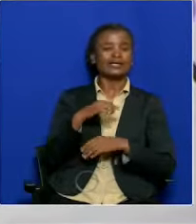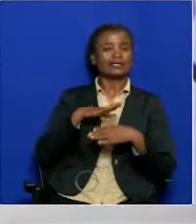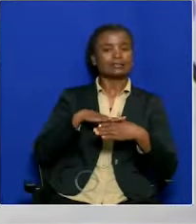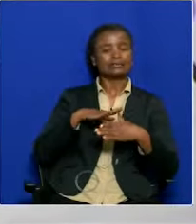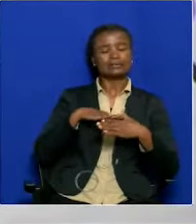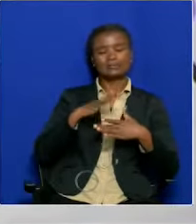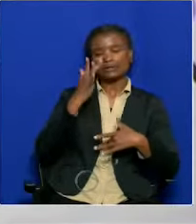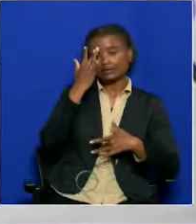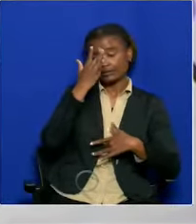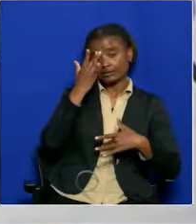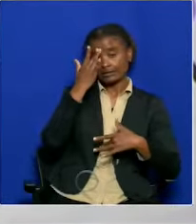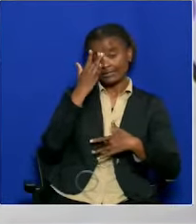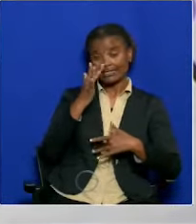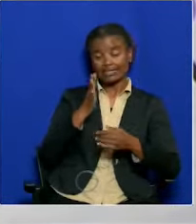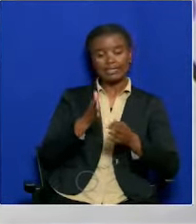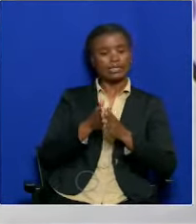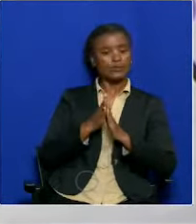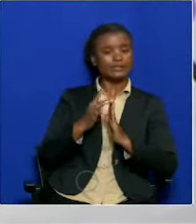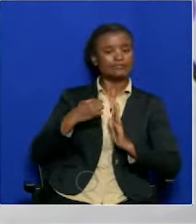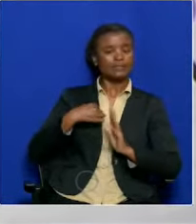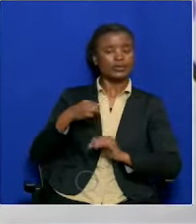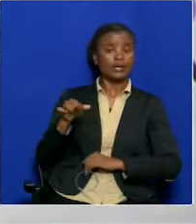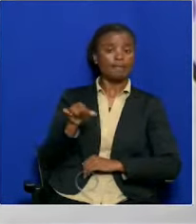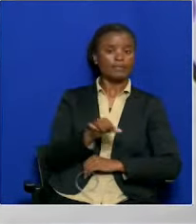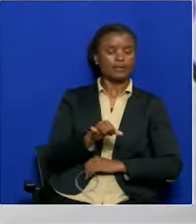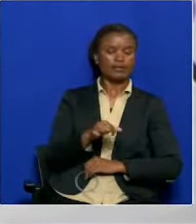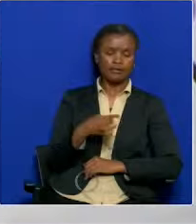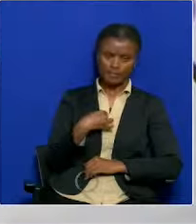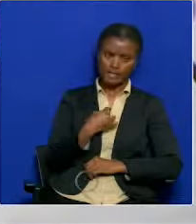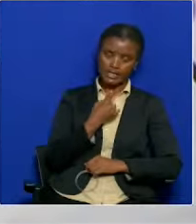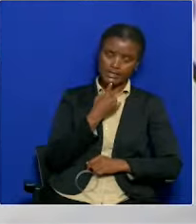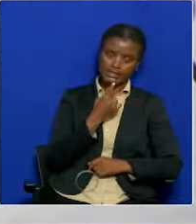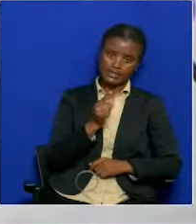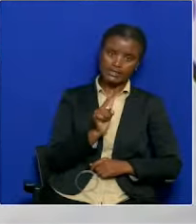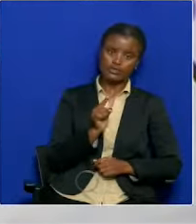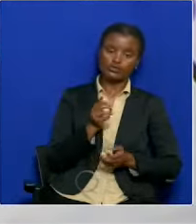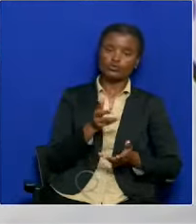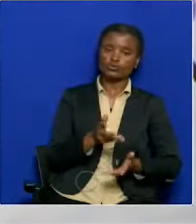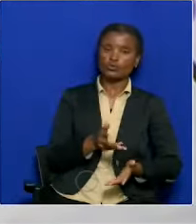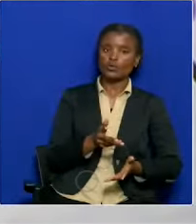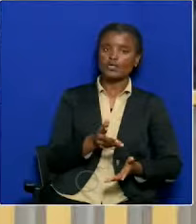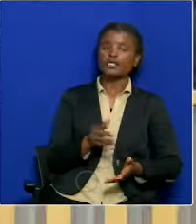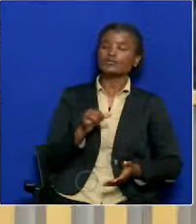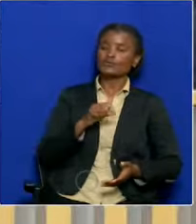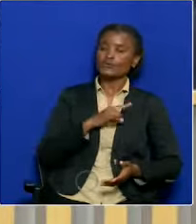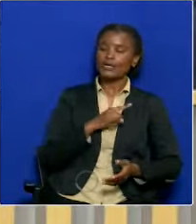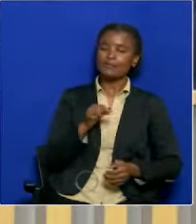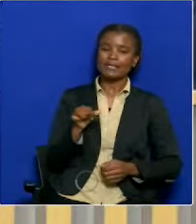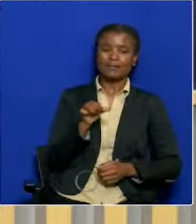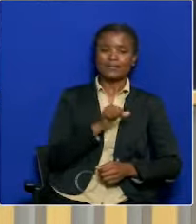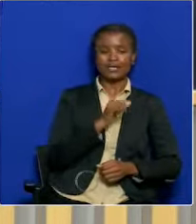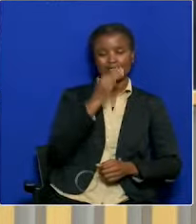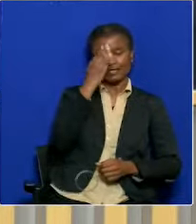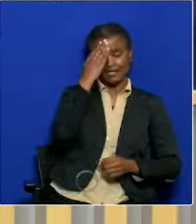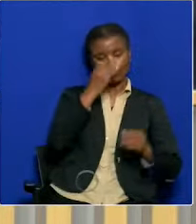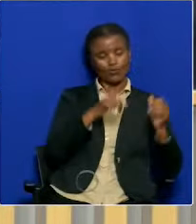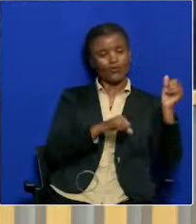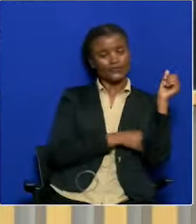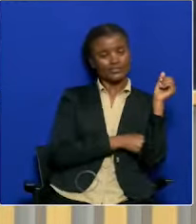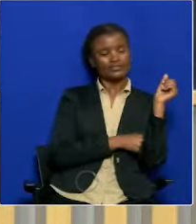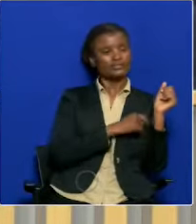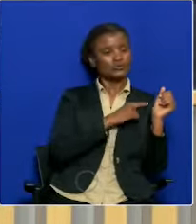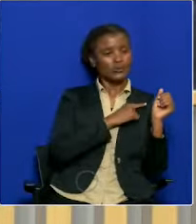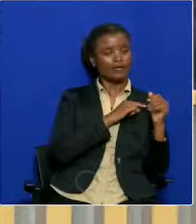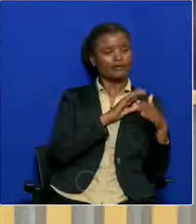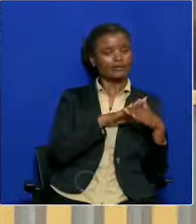I testified like that. That is why I came back to head office. And when exactly did you go